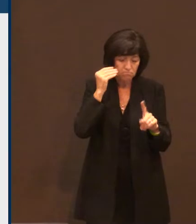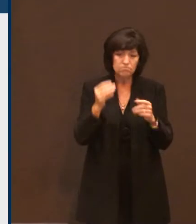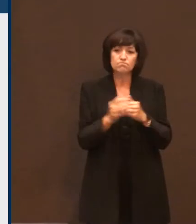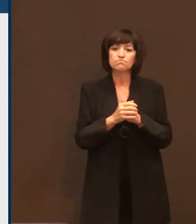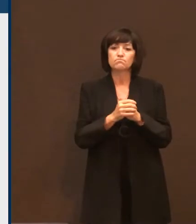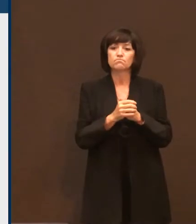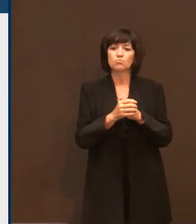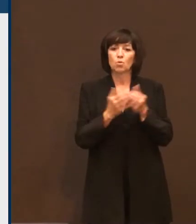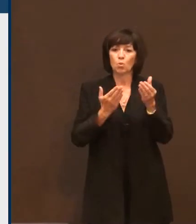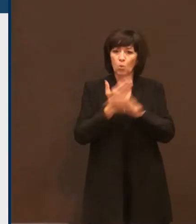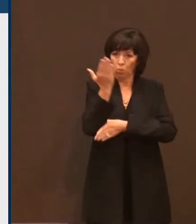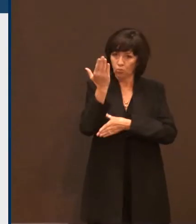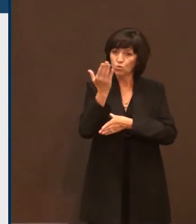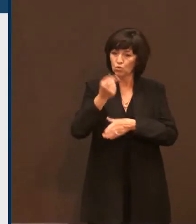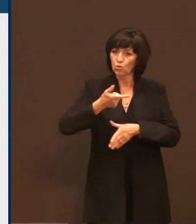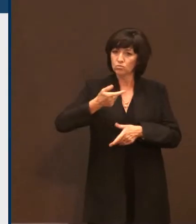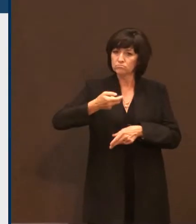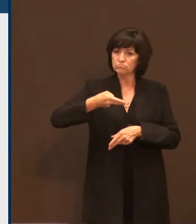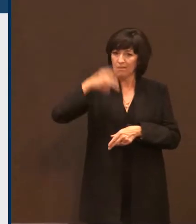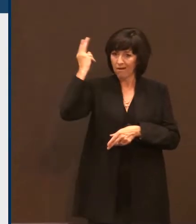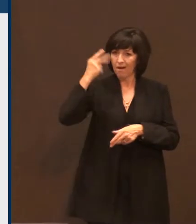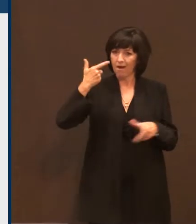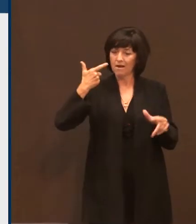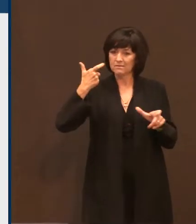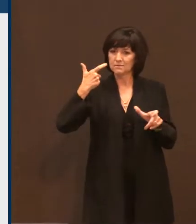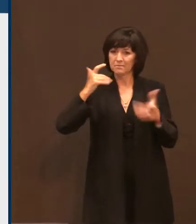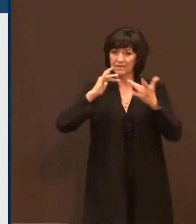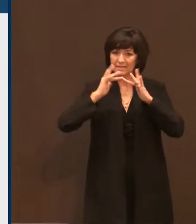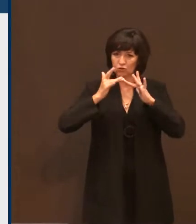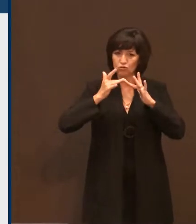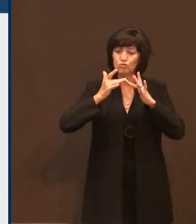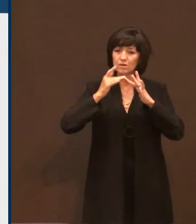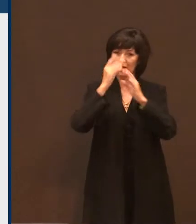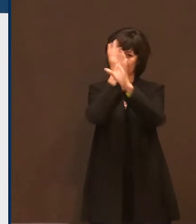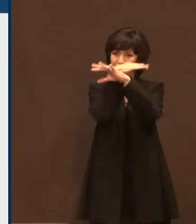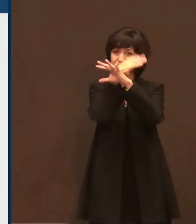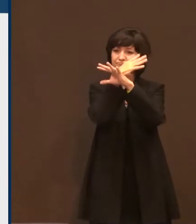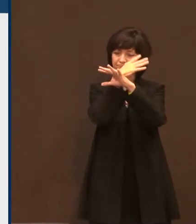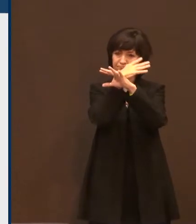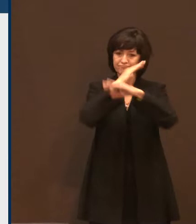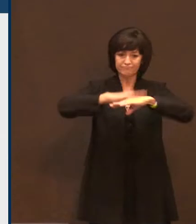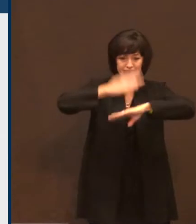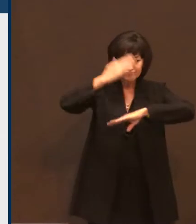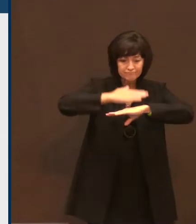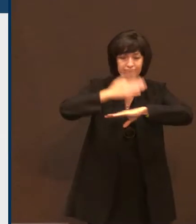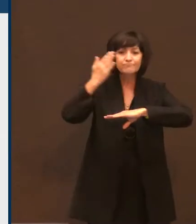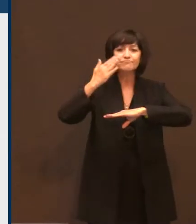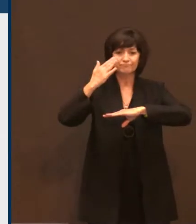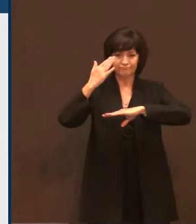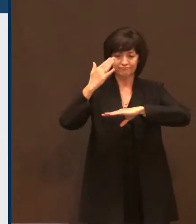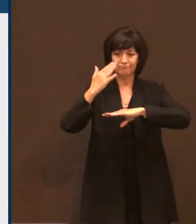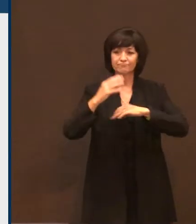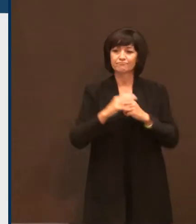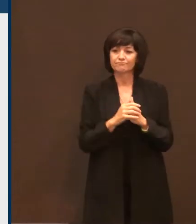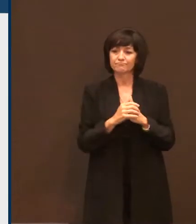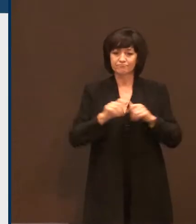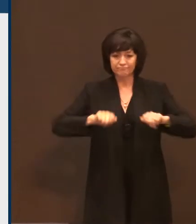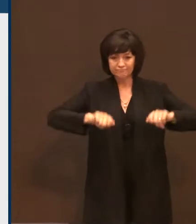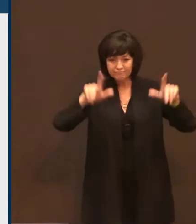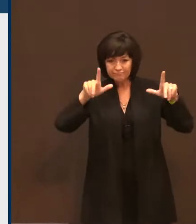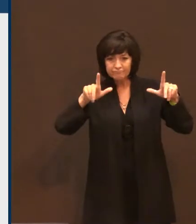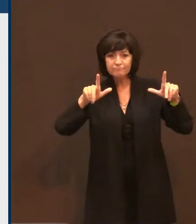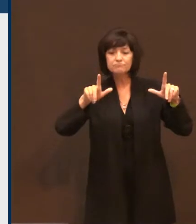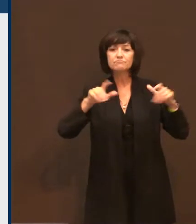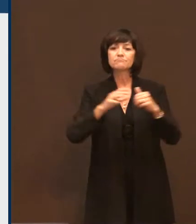through high-speed internet and devices, to in-person learning in front